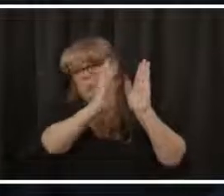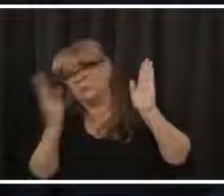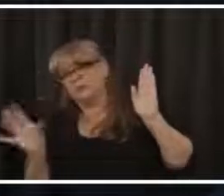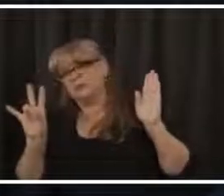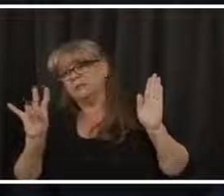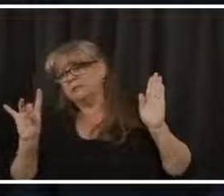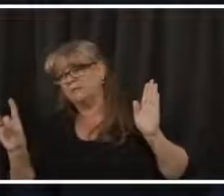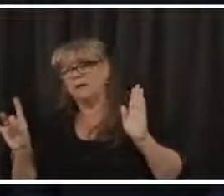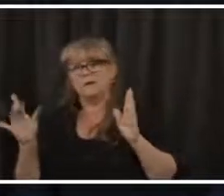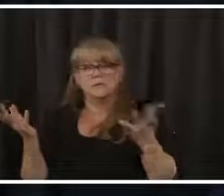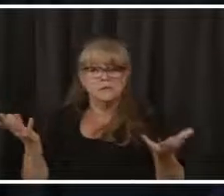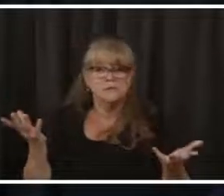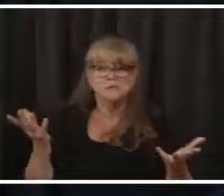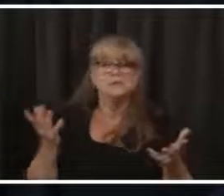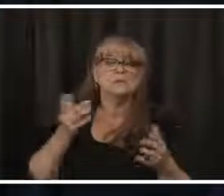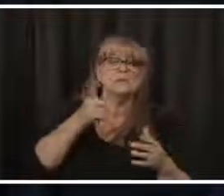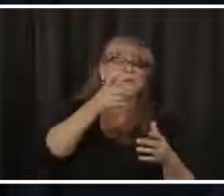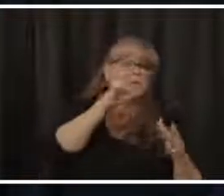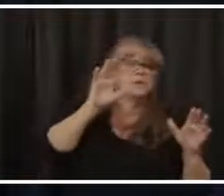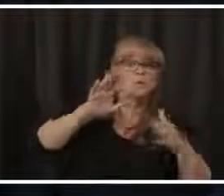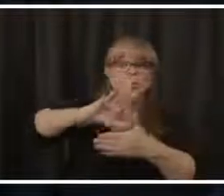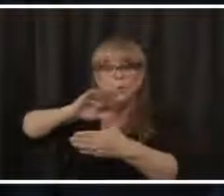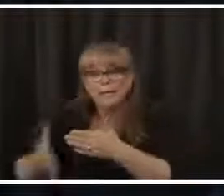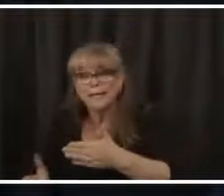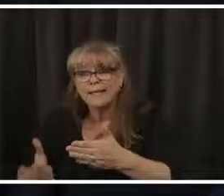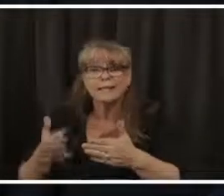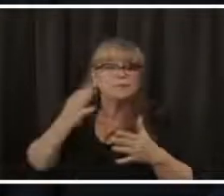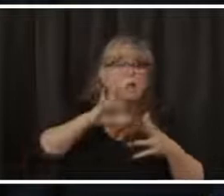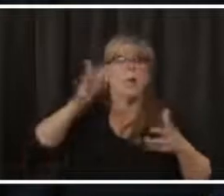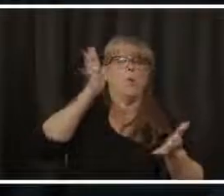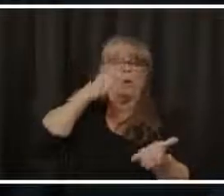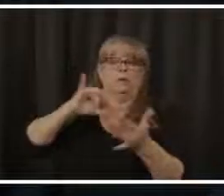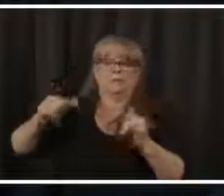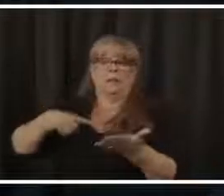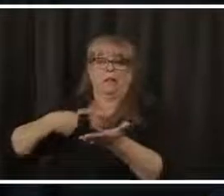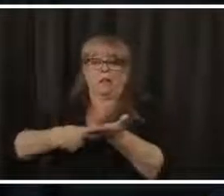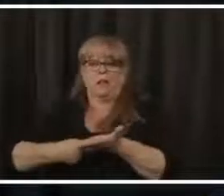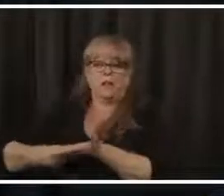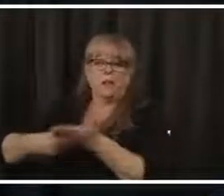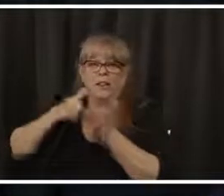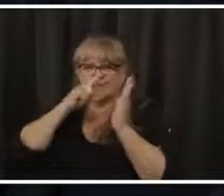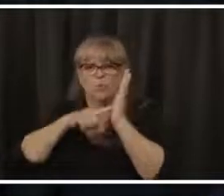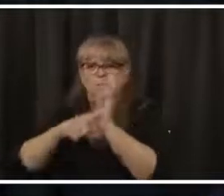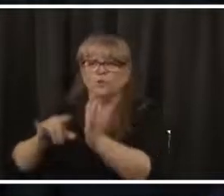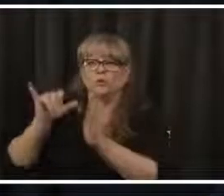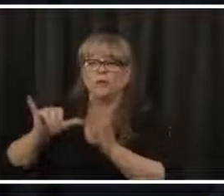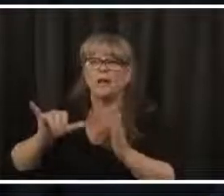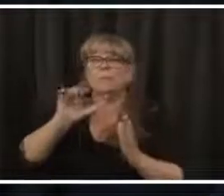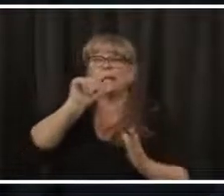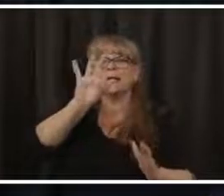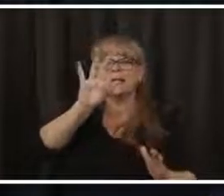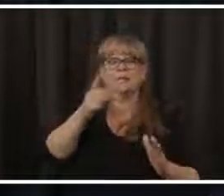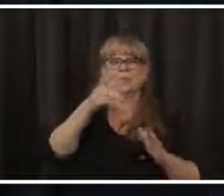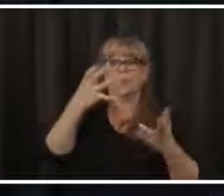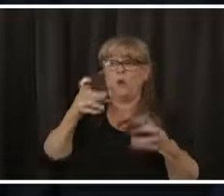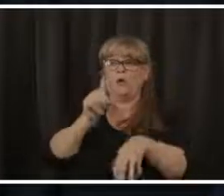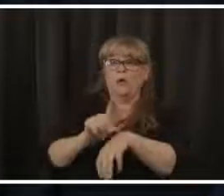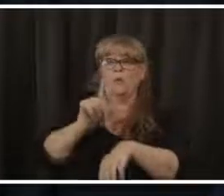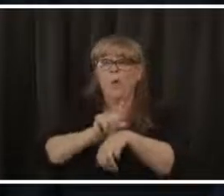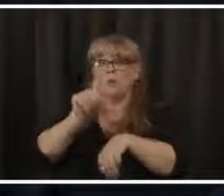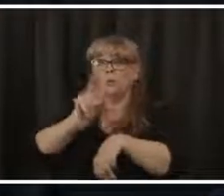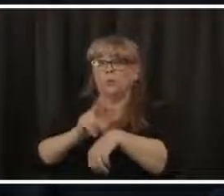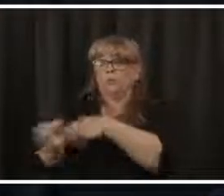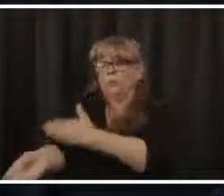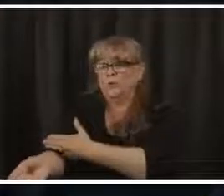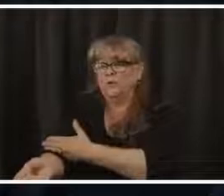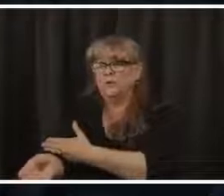some are Sunday. Absolutely, if there is demand and if people want to get vaccinated at 1 or 2 or 3 in the morning, we absolutely would be happy to